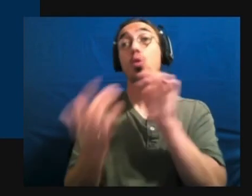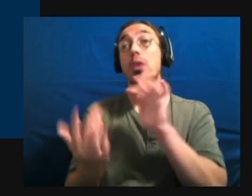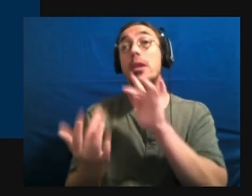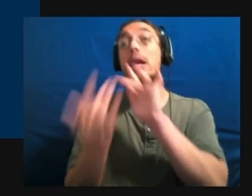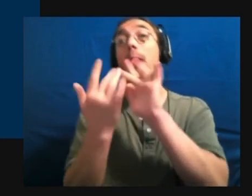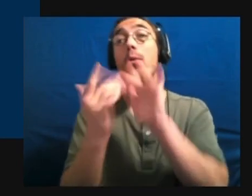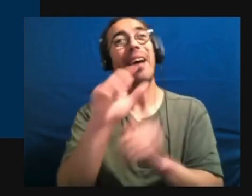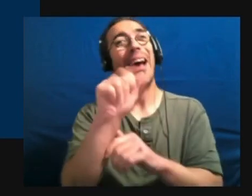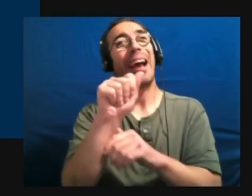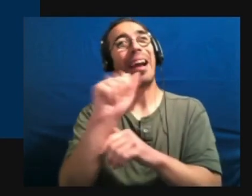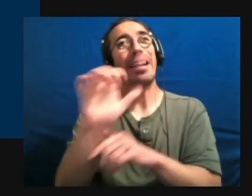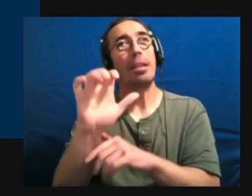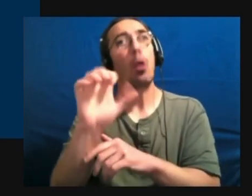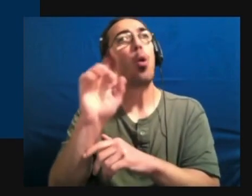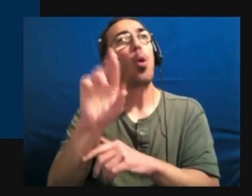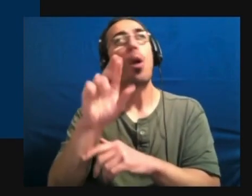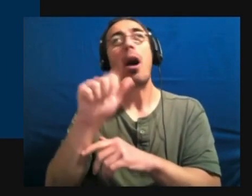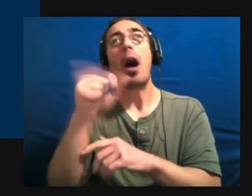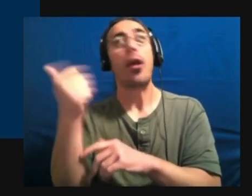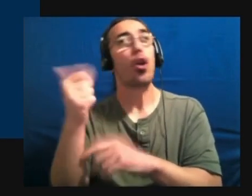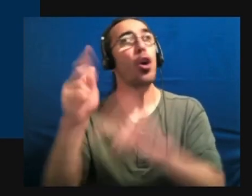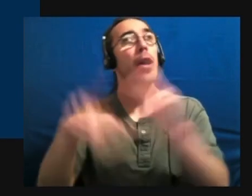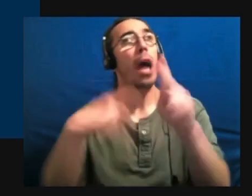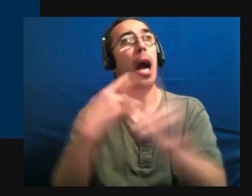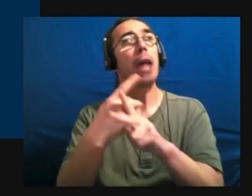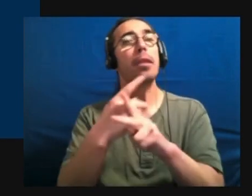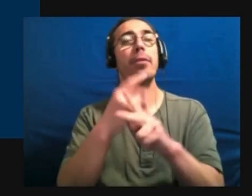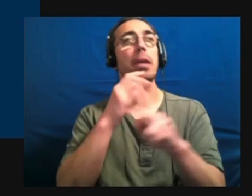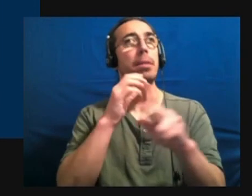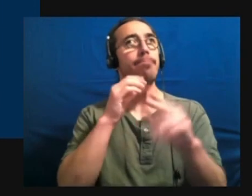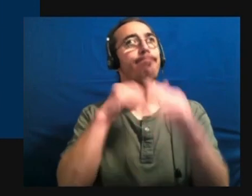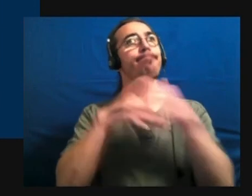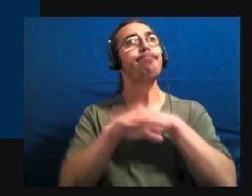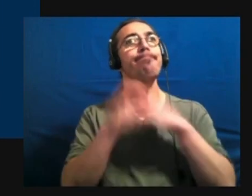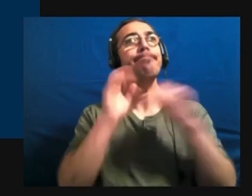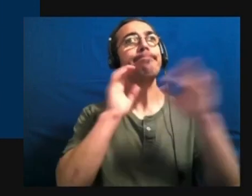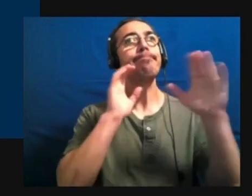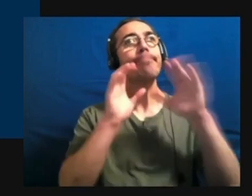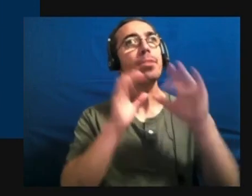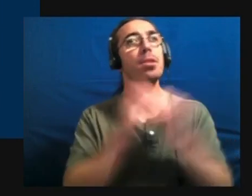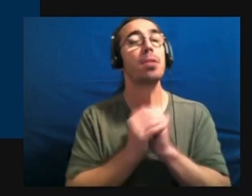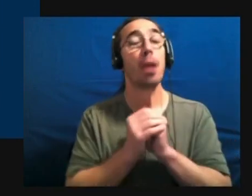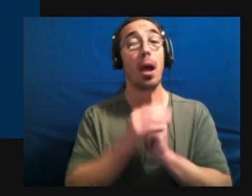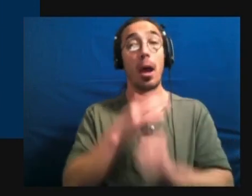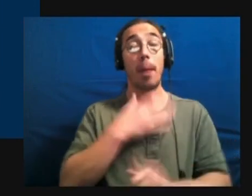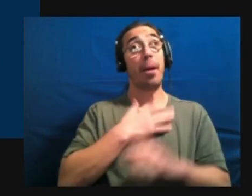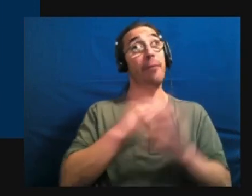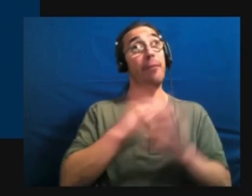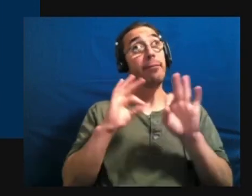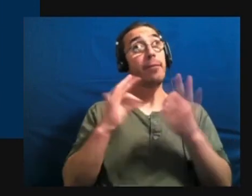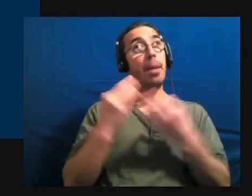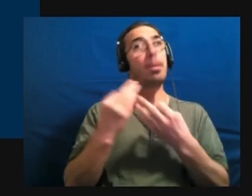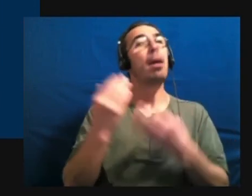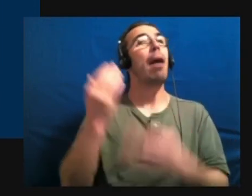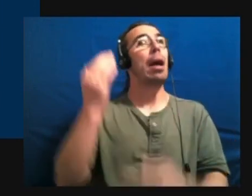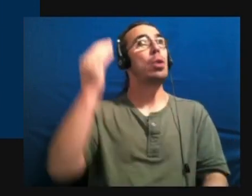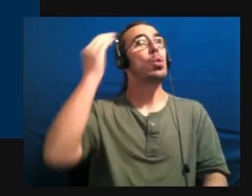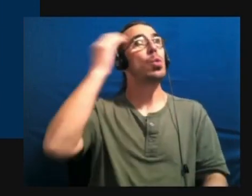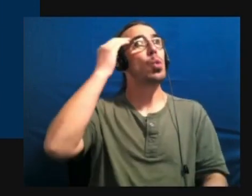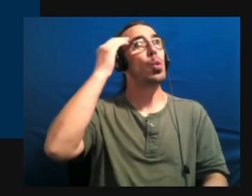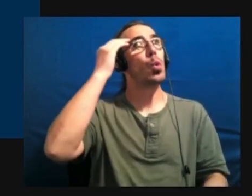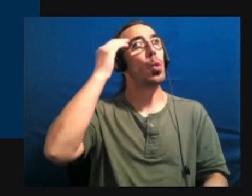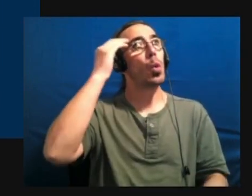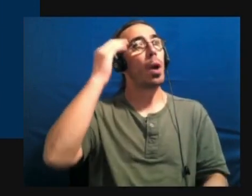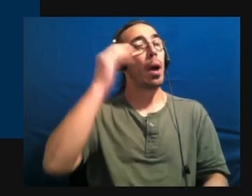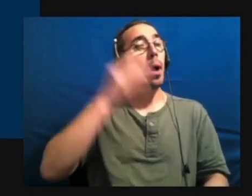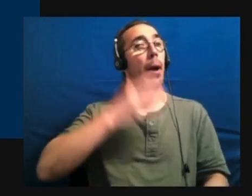kind of accessible communication that the child needs. I know in my family, when my